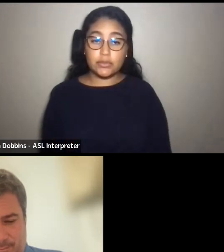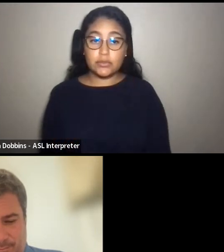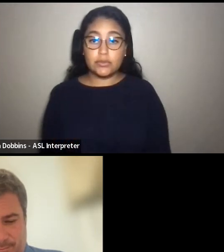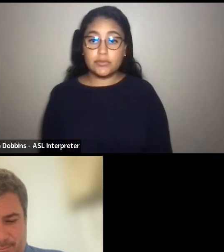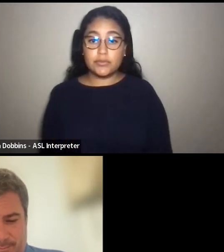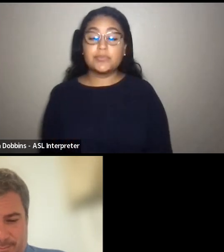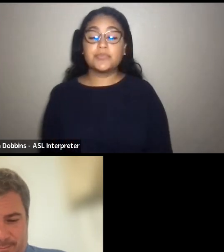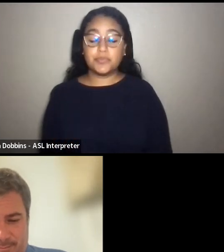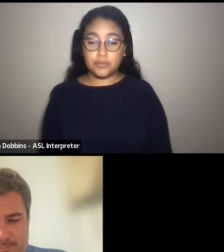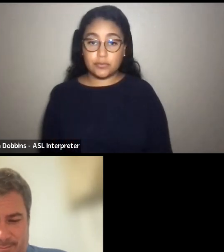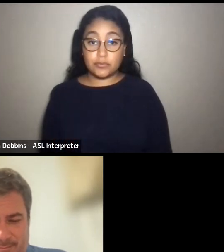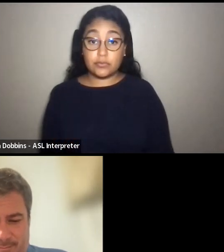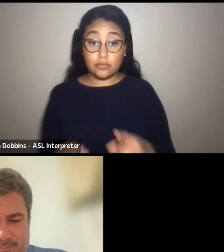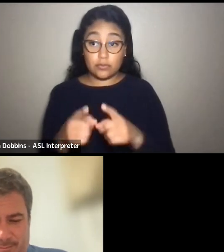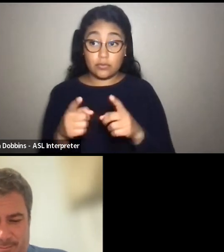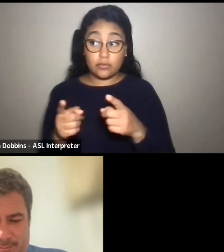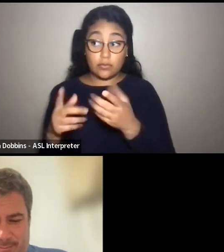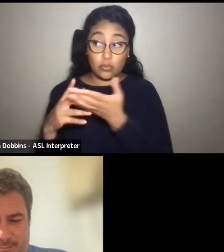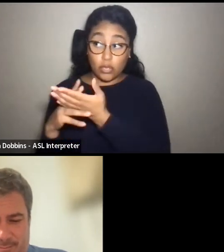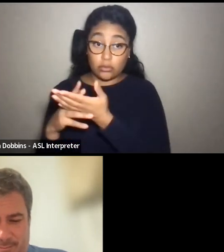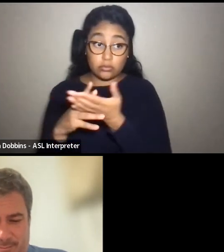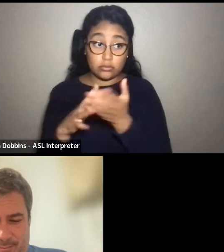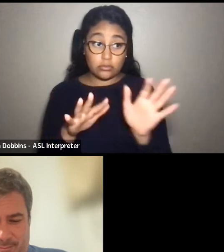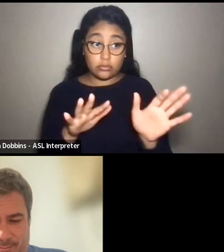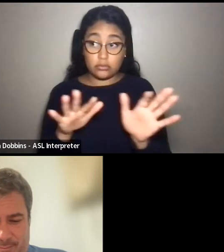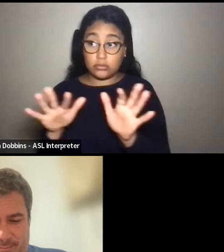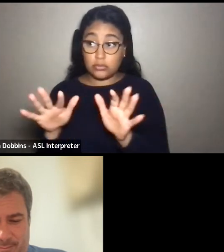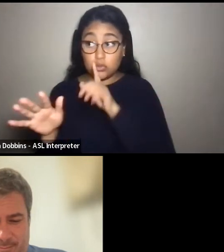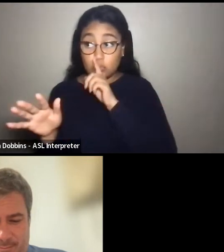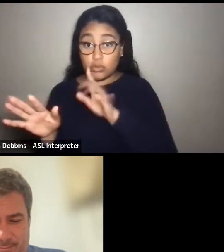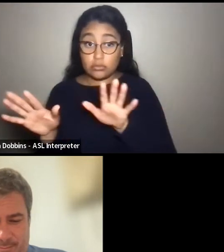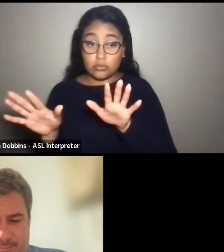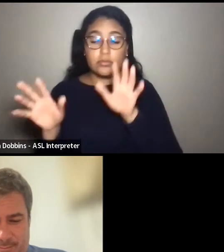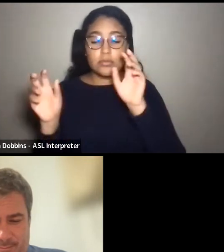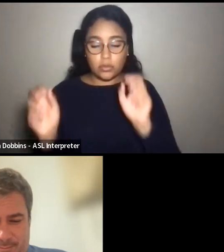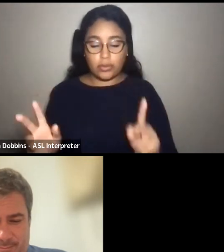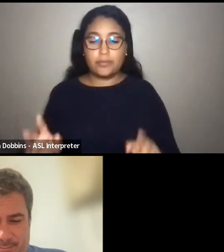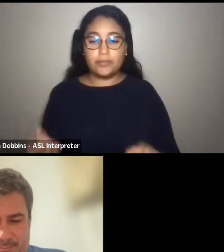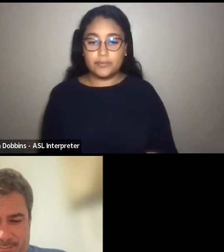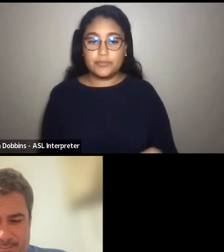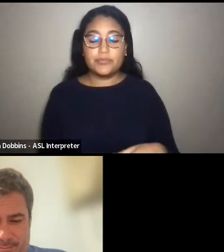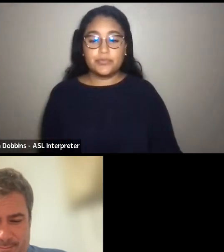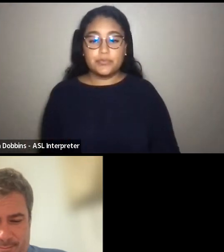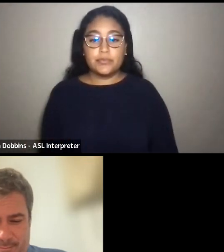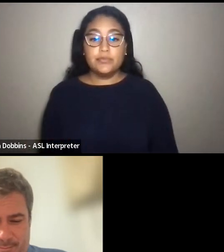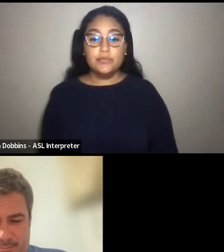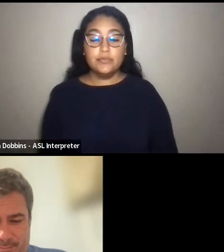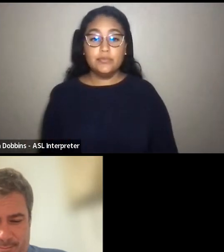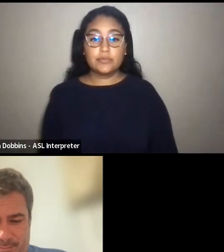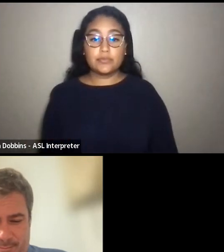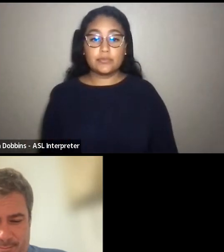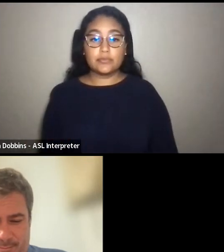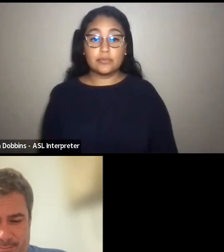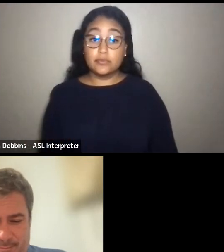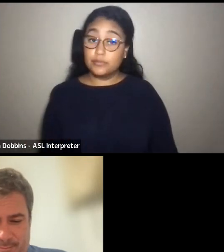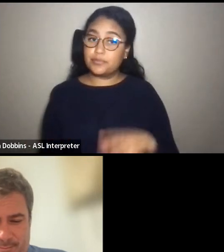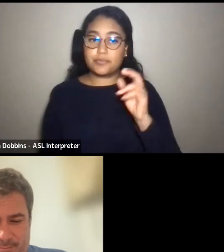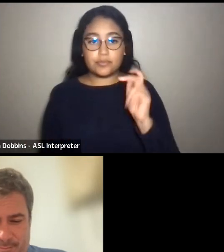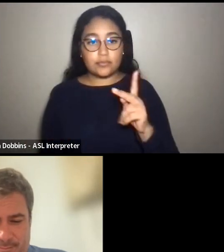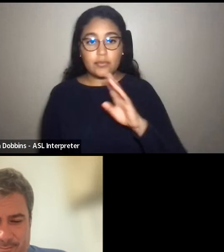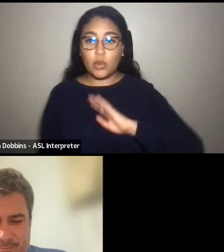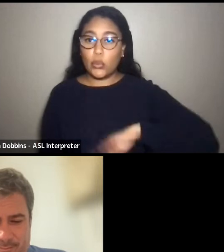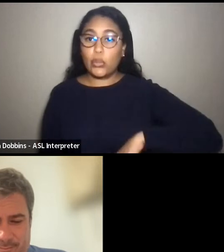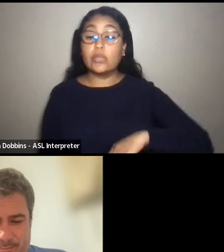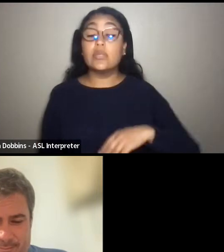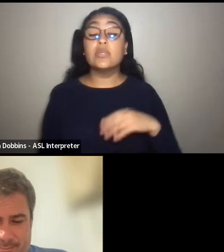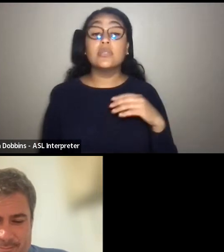going? Do you all need a break? You need a break? You sure? Okay. All right. Whew. Okay. We will